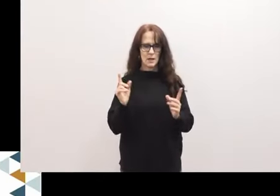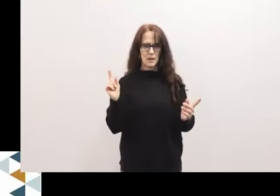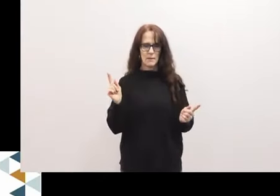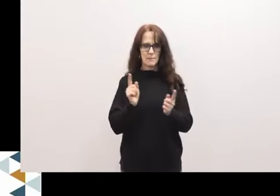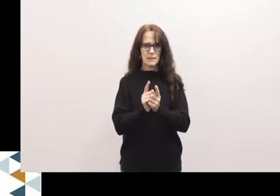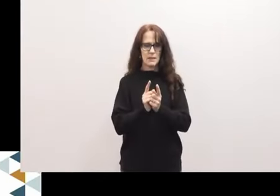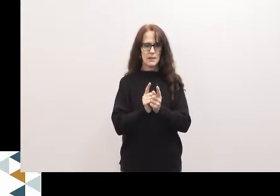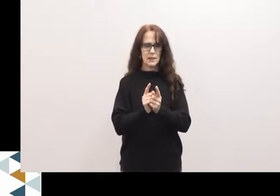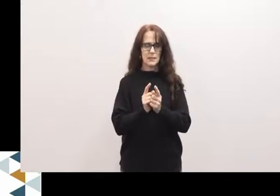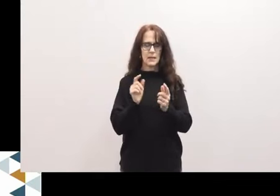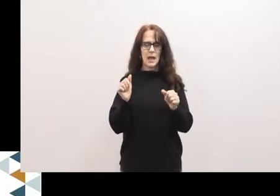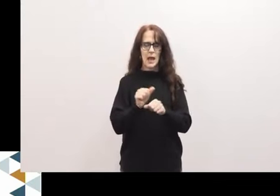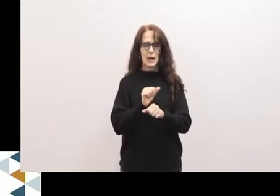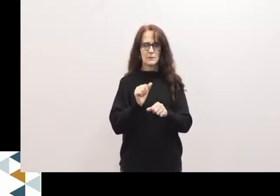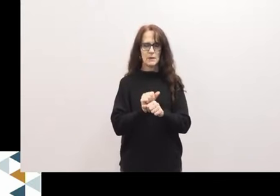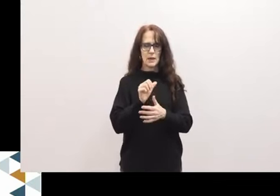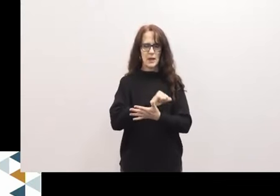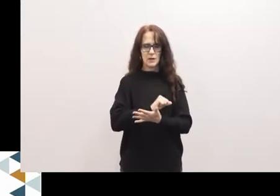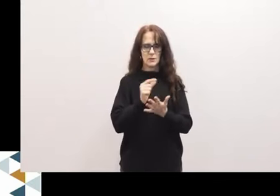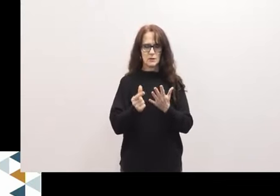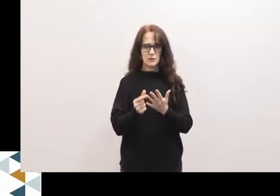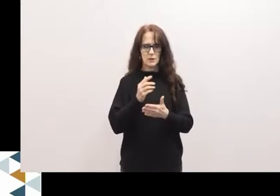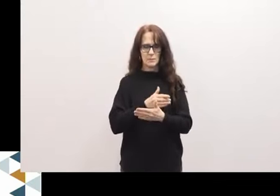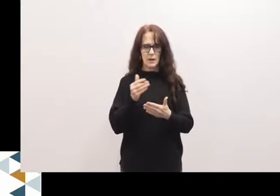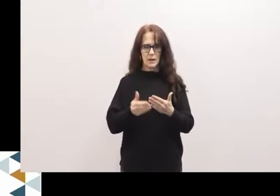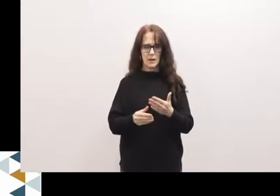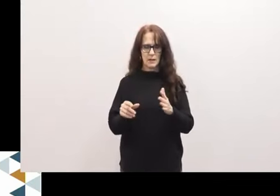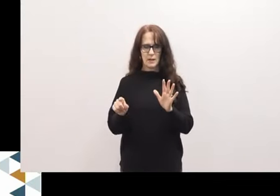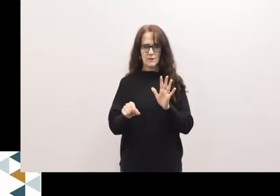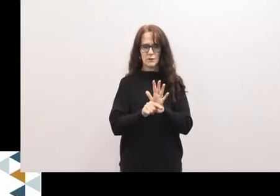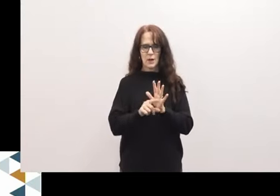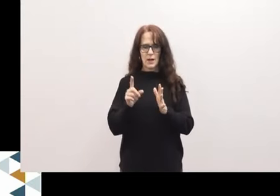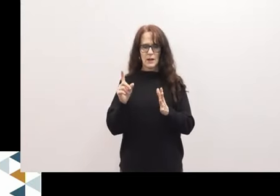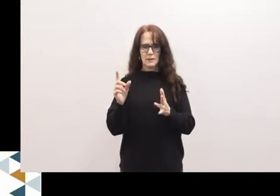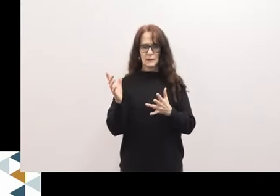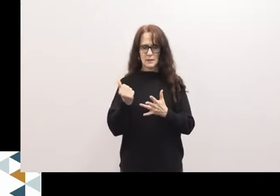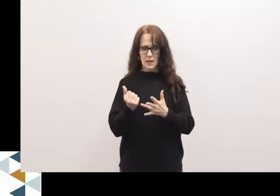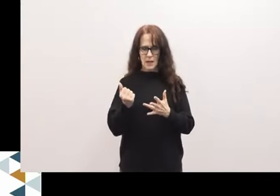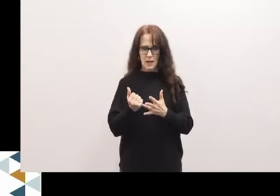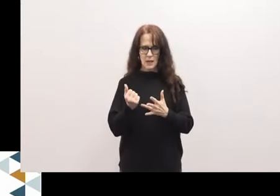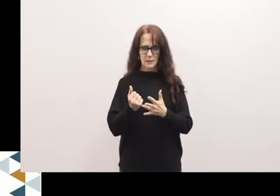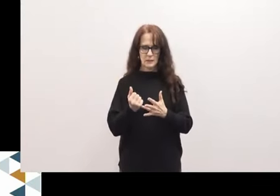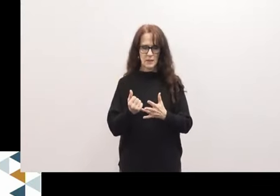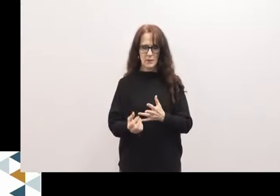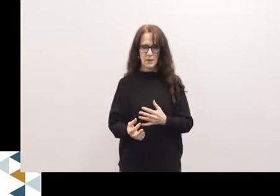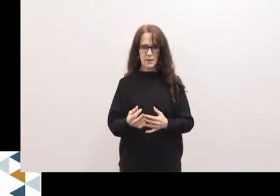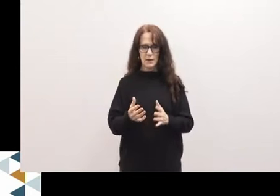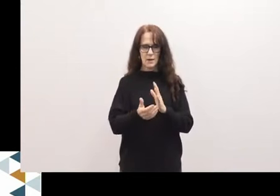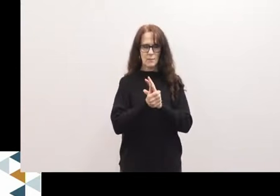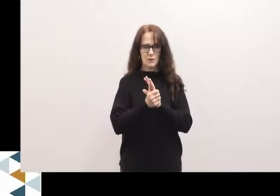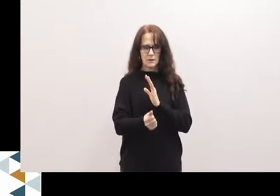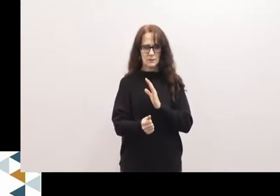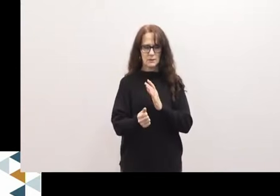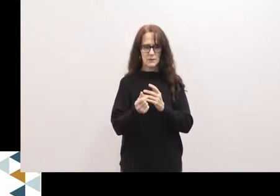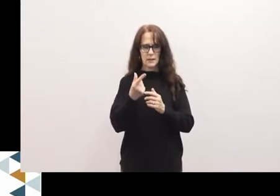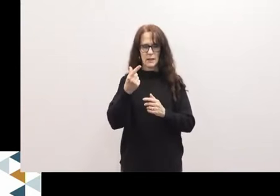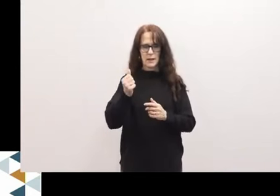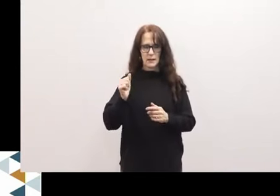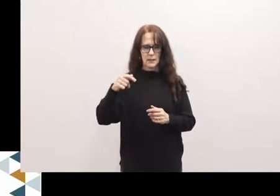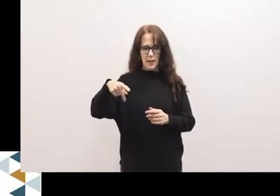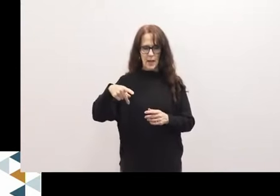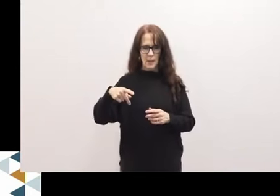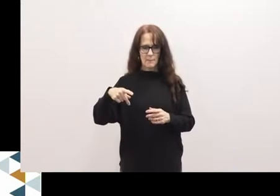algebra A through G requirement by the end of grade 9, the proficiency gap between Black African American